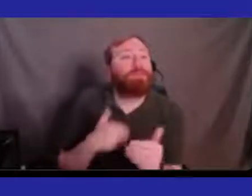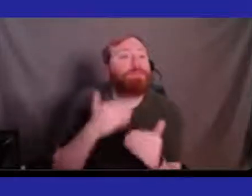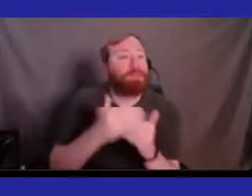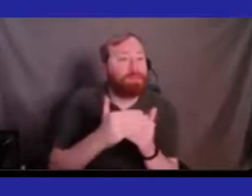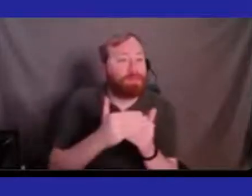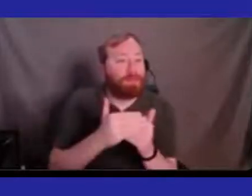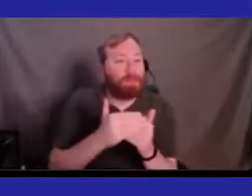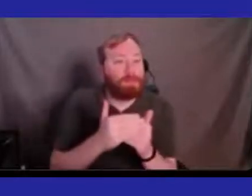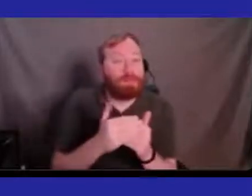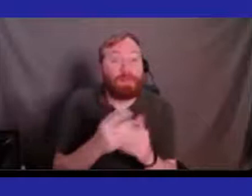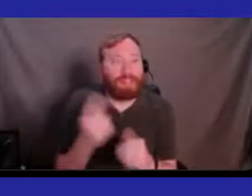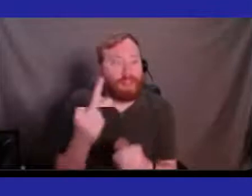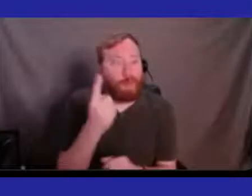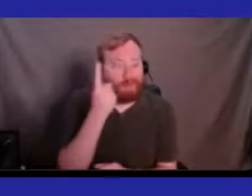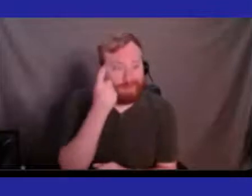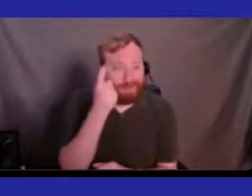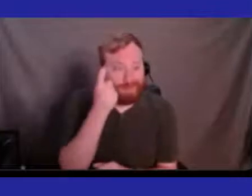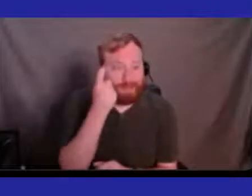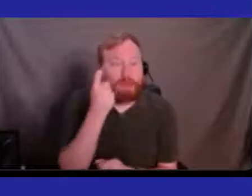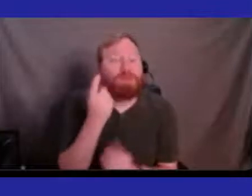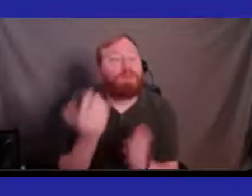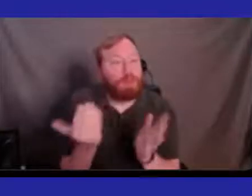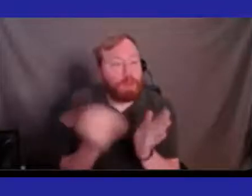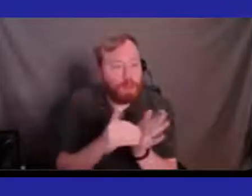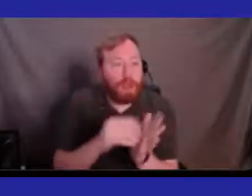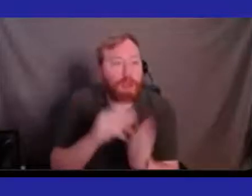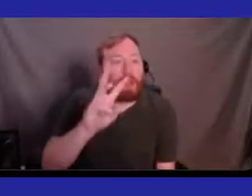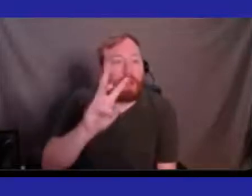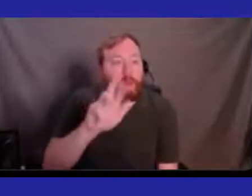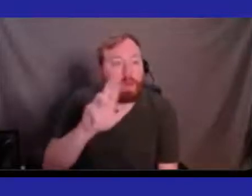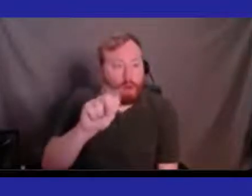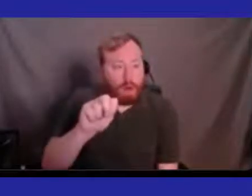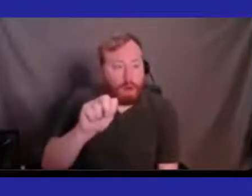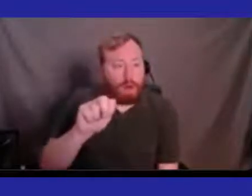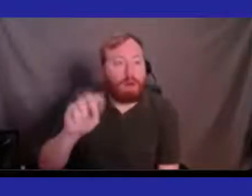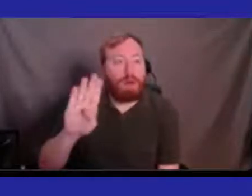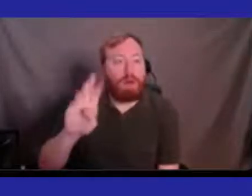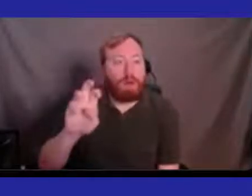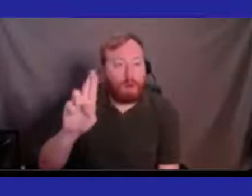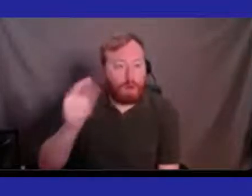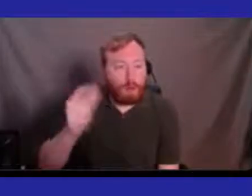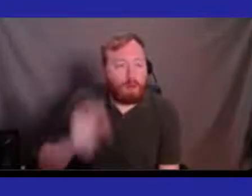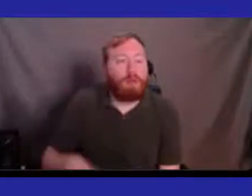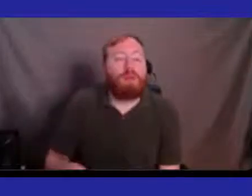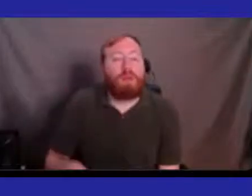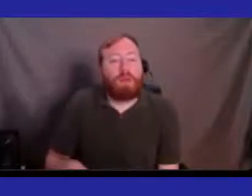we met earlier, Warren Burke, CAB Council Chair, Health and Hospitals Community Advisory Board.